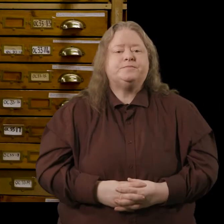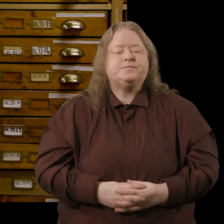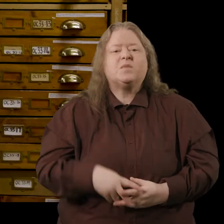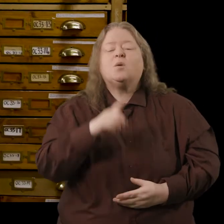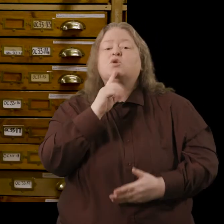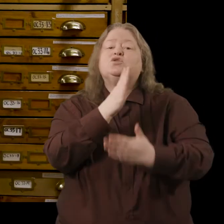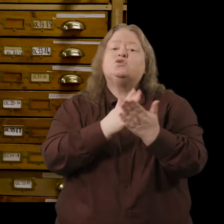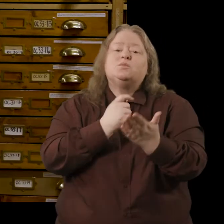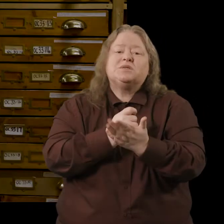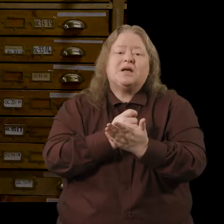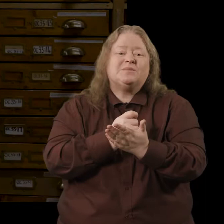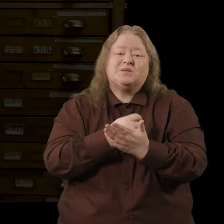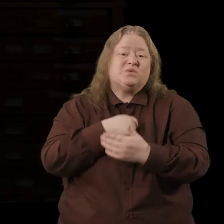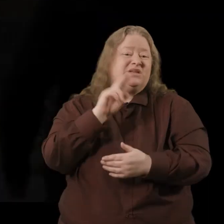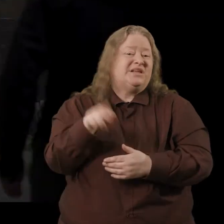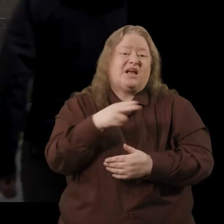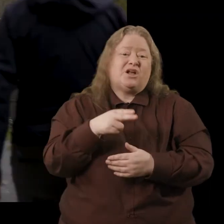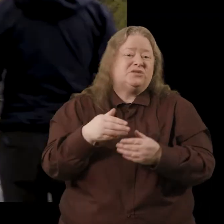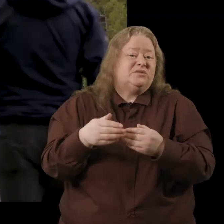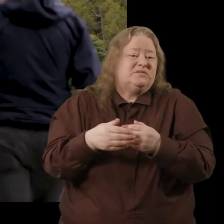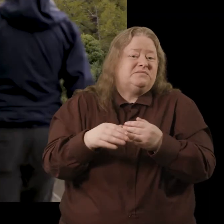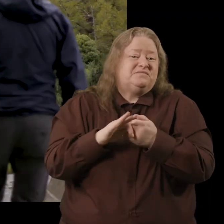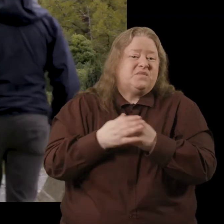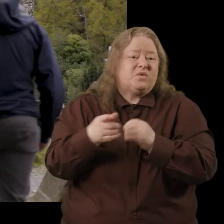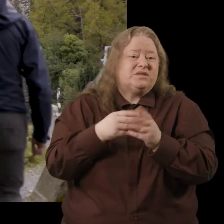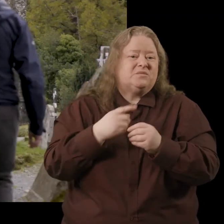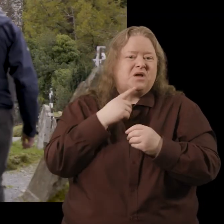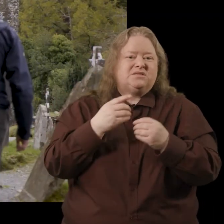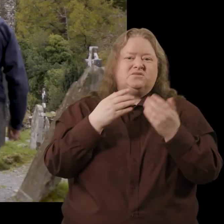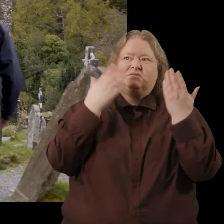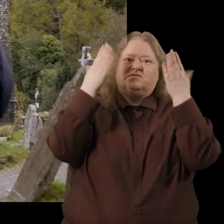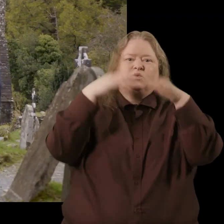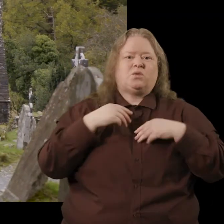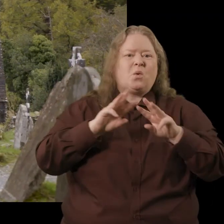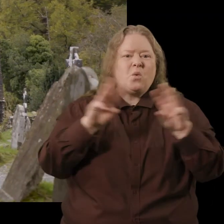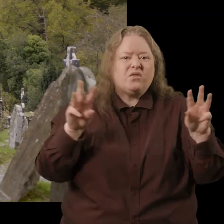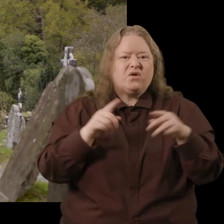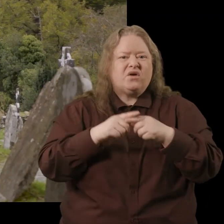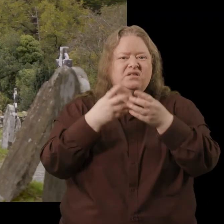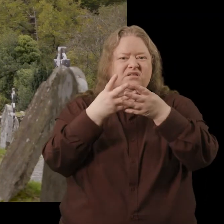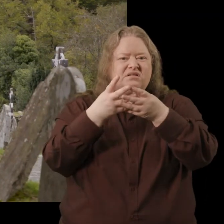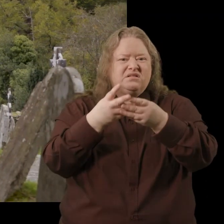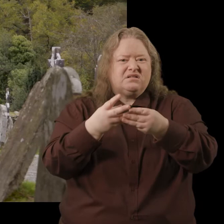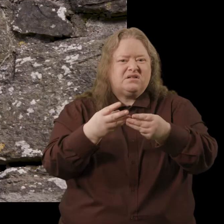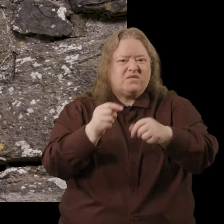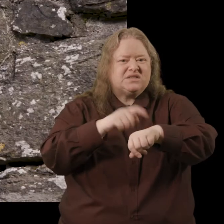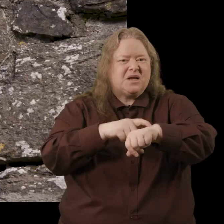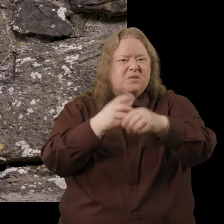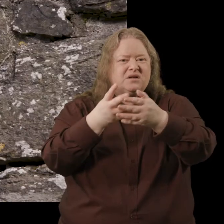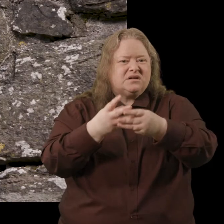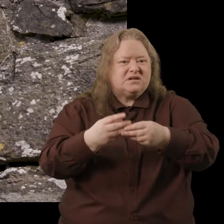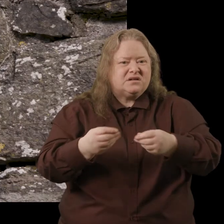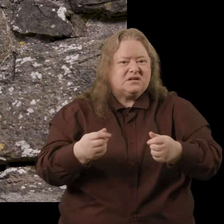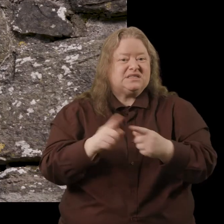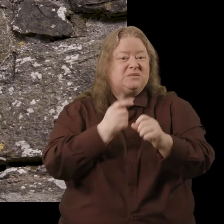But sometimes we can't preserve these artefacts as they're exposed to the weather and slowly erode and disappear over time. Like